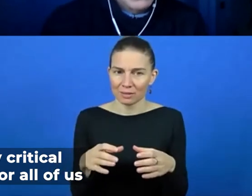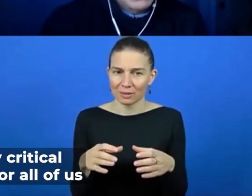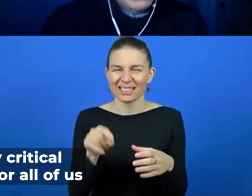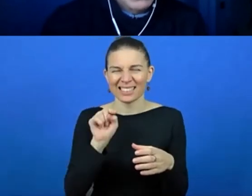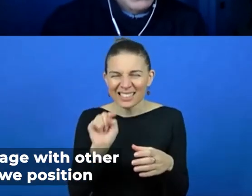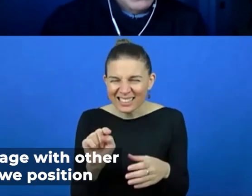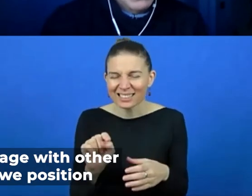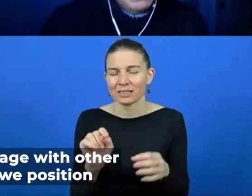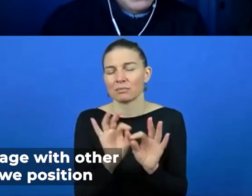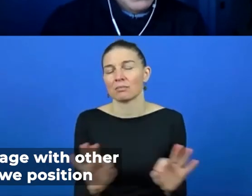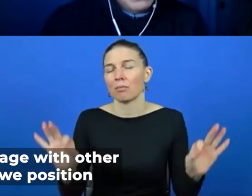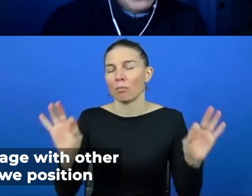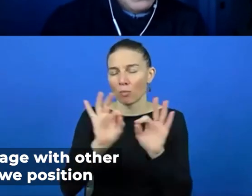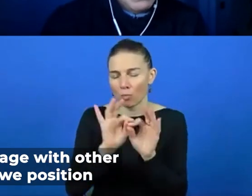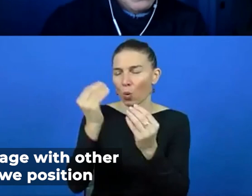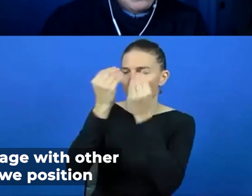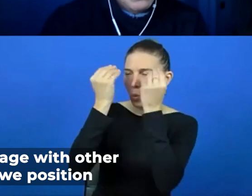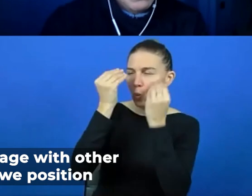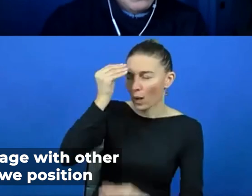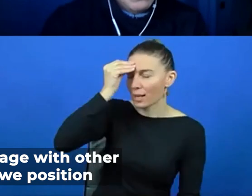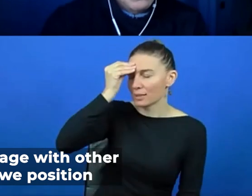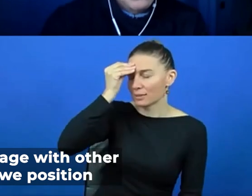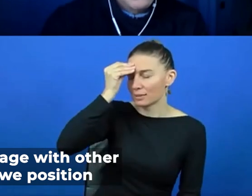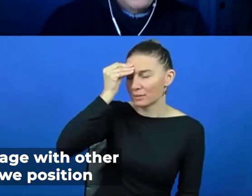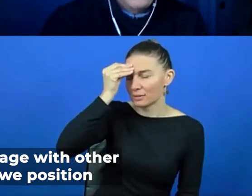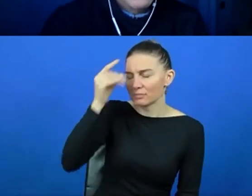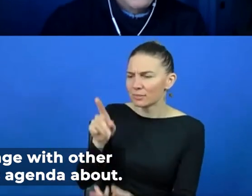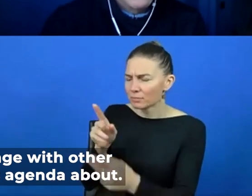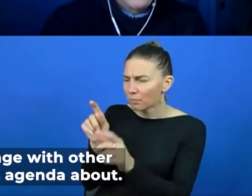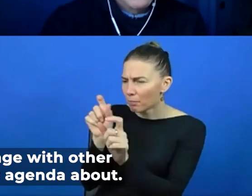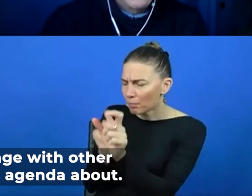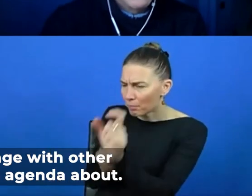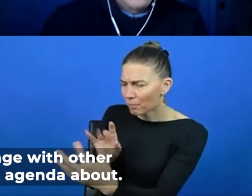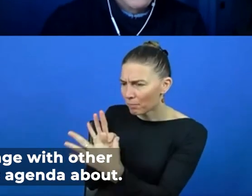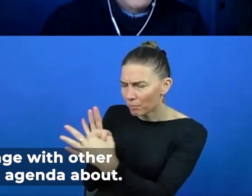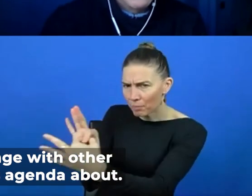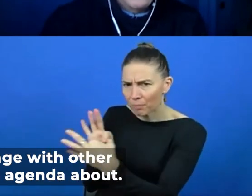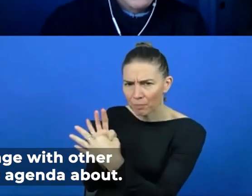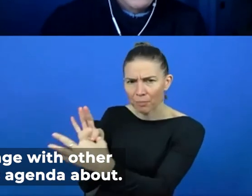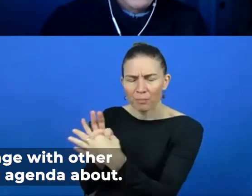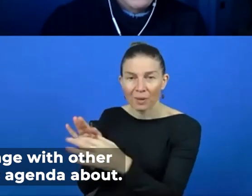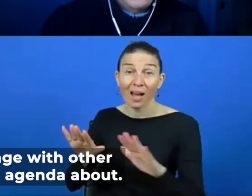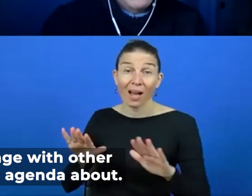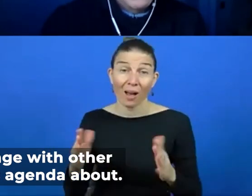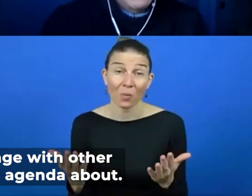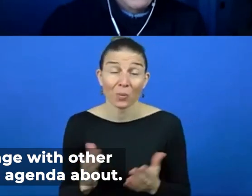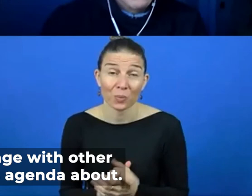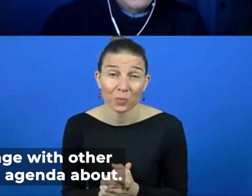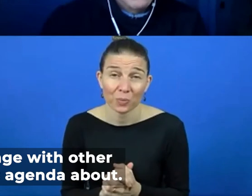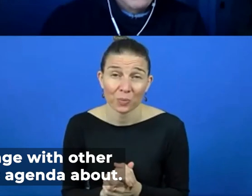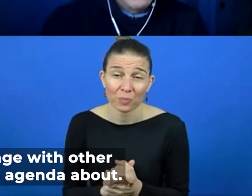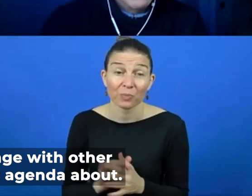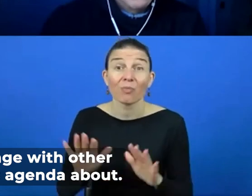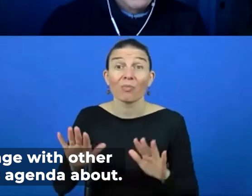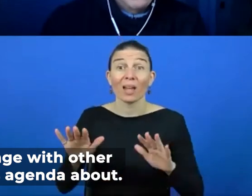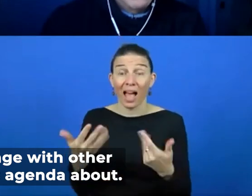think, for all of us around how we engage with other people and how we position ourselves and engage with